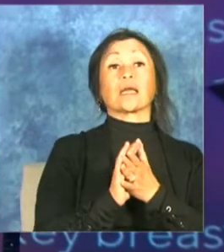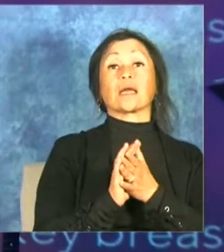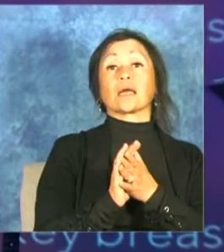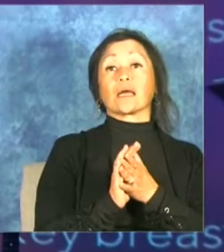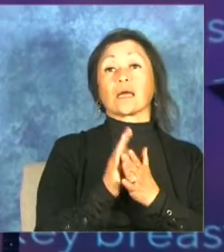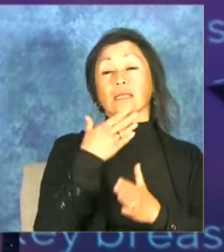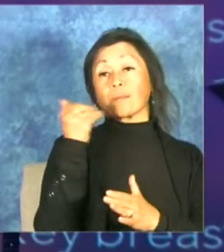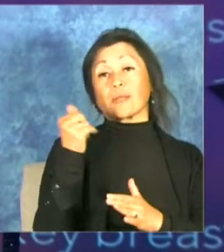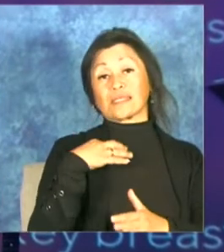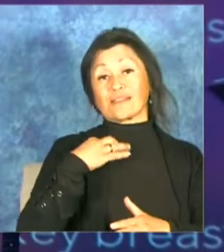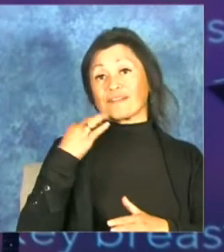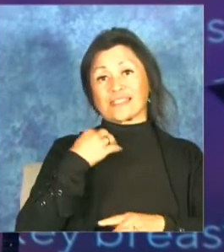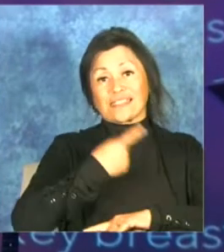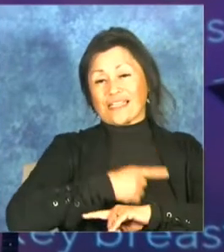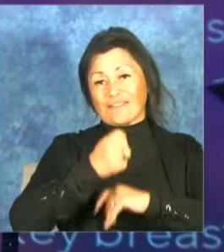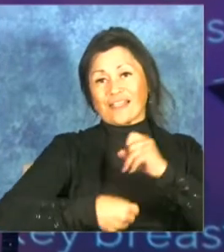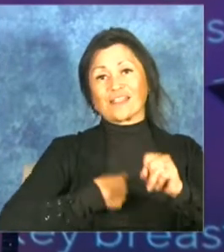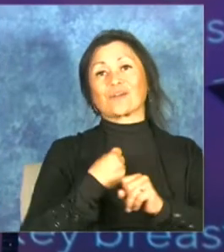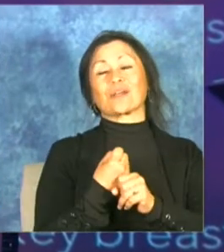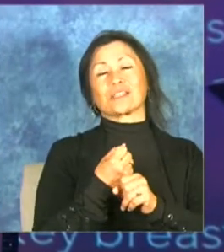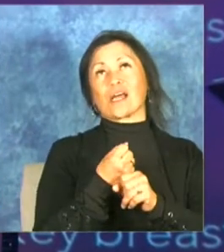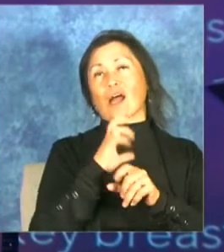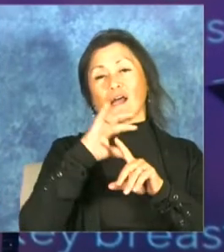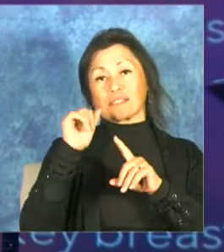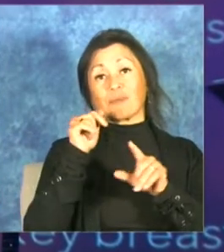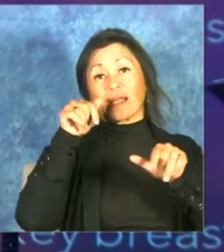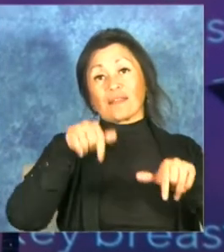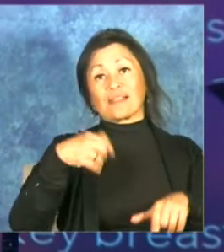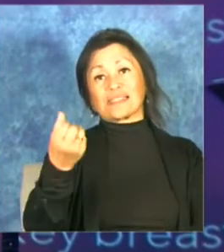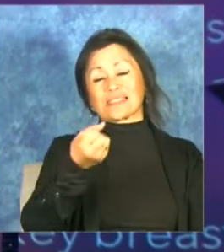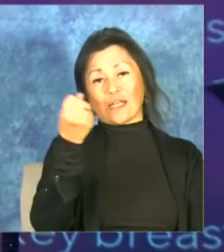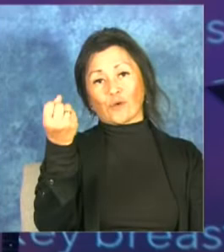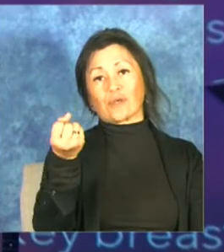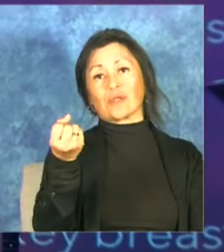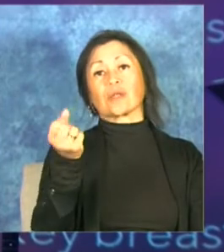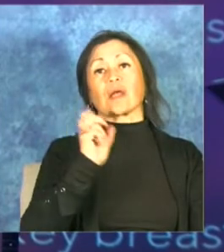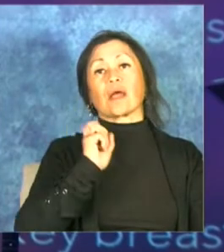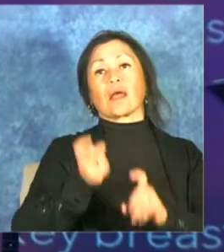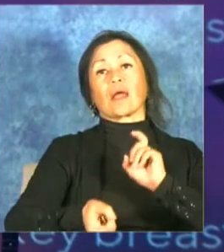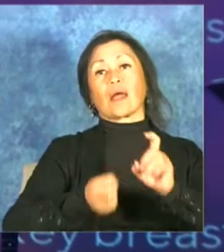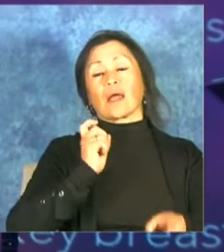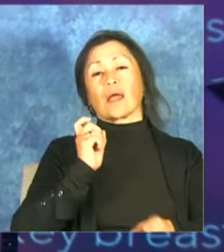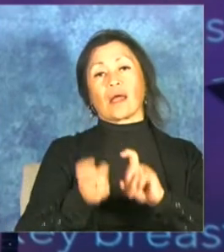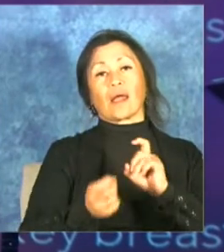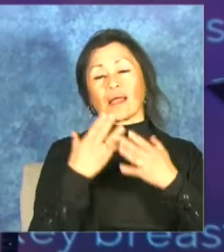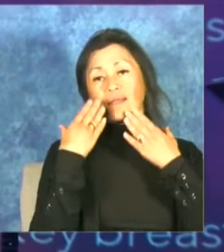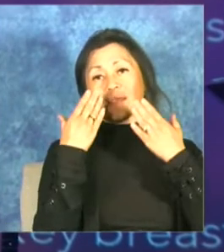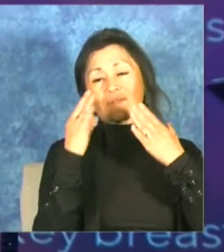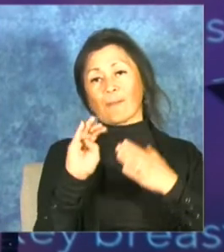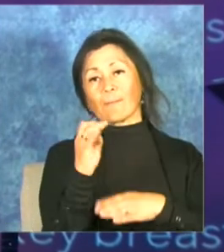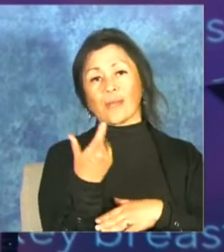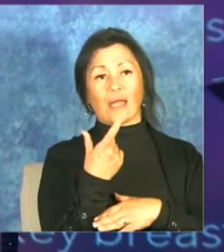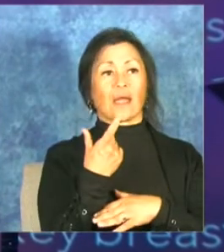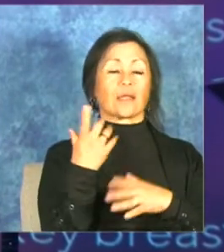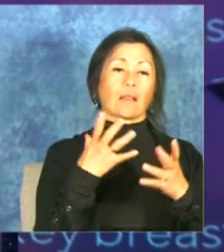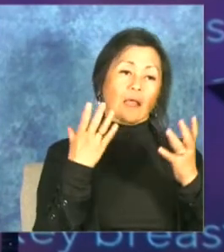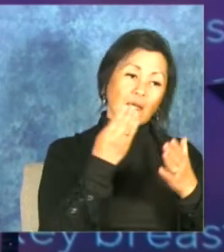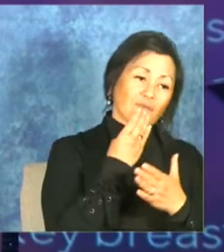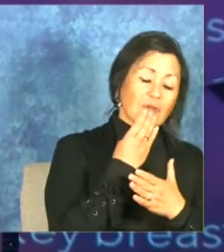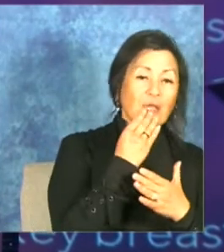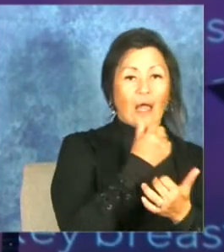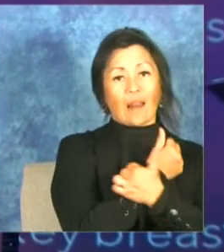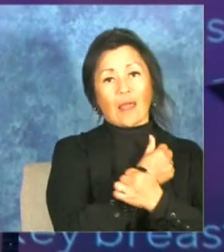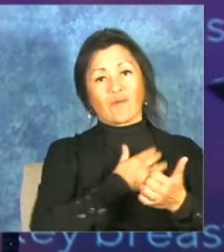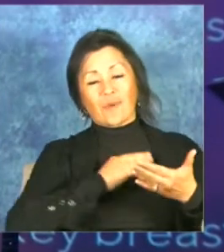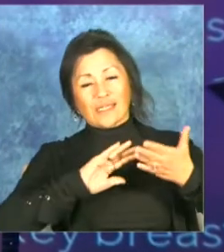of the best volunteer days of the year, it's so awesome. This coming Saturday, we're handing away Thanksgiving bags. We're sorting a ton of food. Love